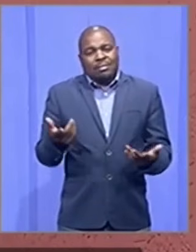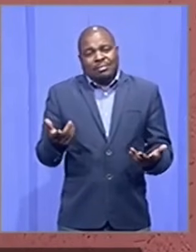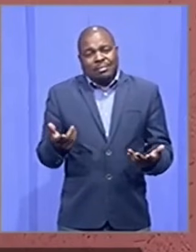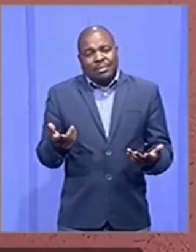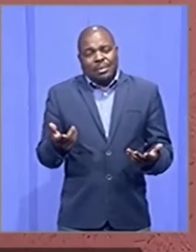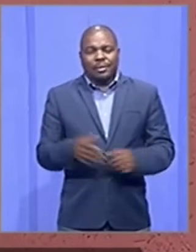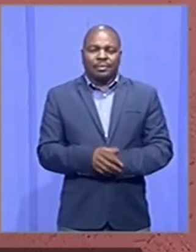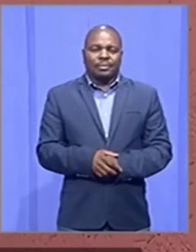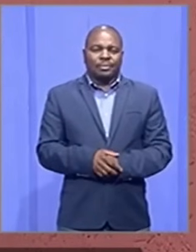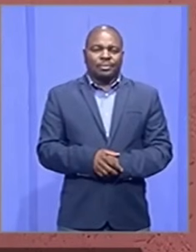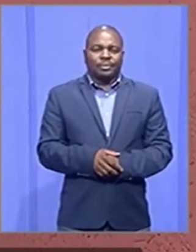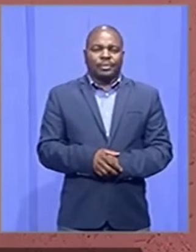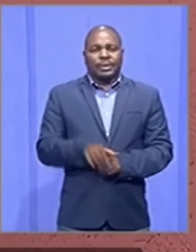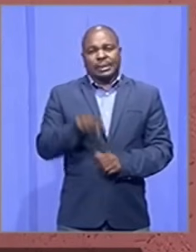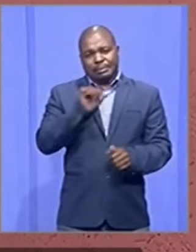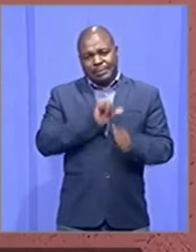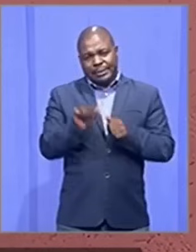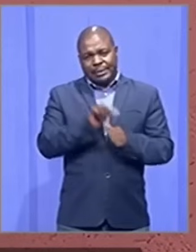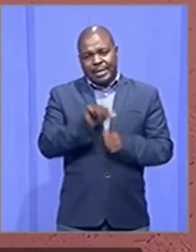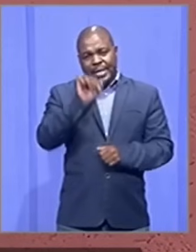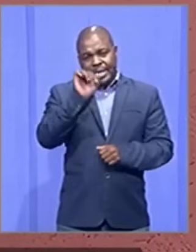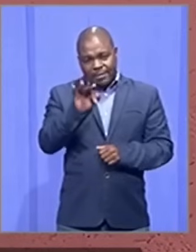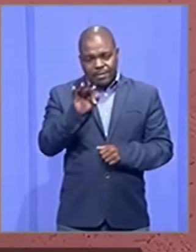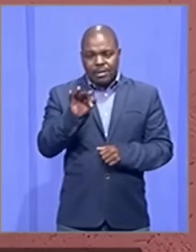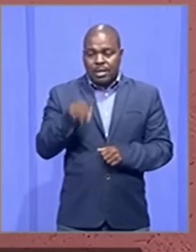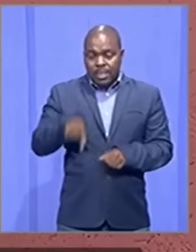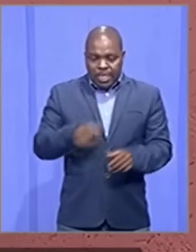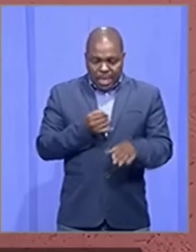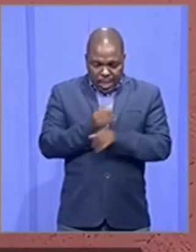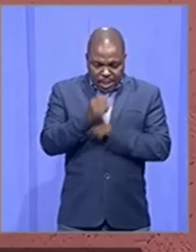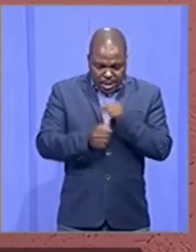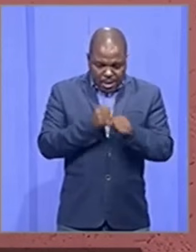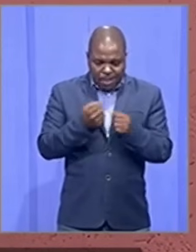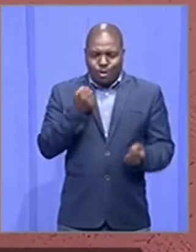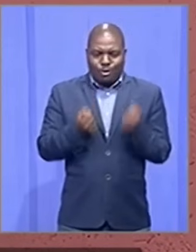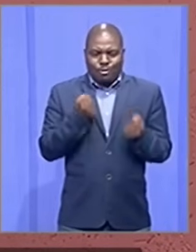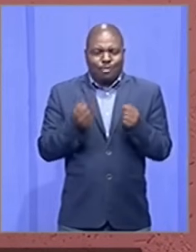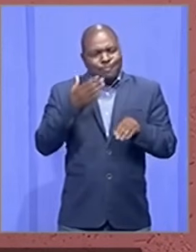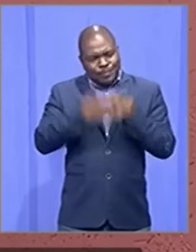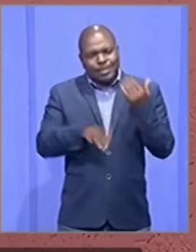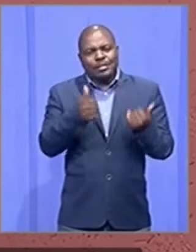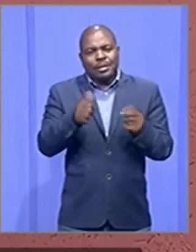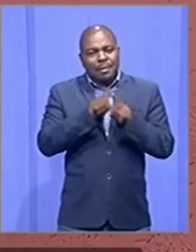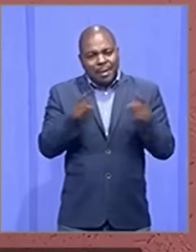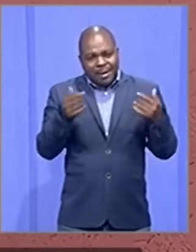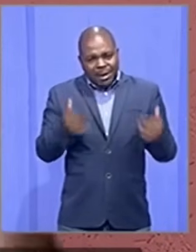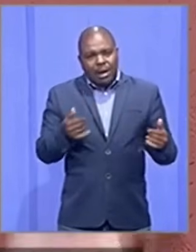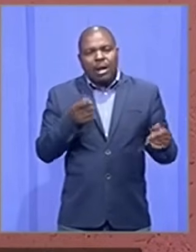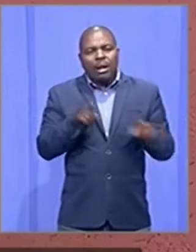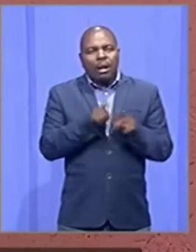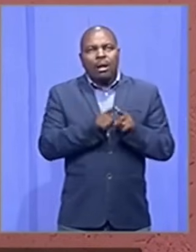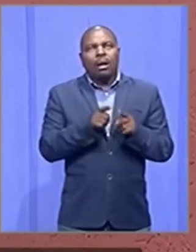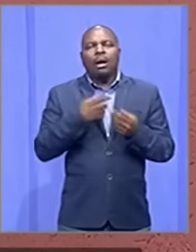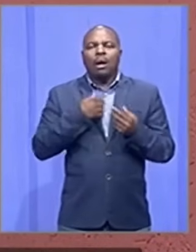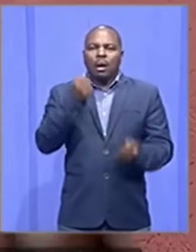hodile betere e fini simolotse ha ne jara e simolla gobane ha e qala ngwana jwale e ka re jwale re